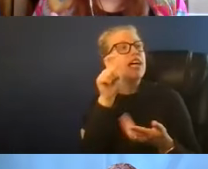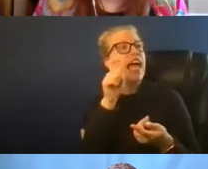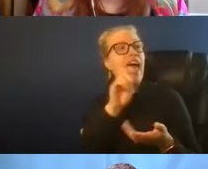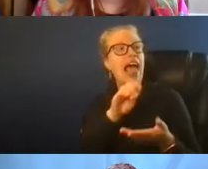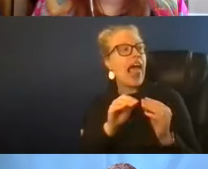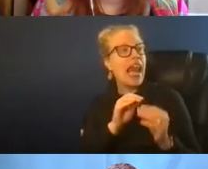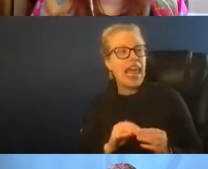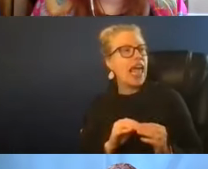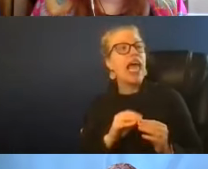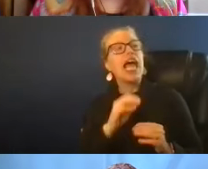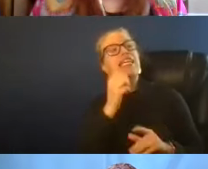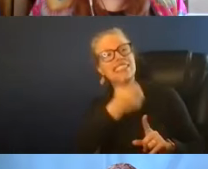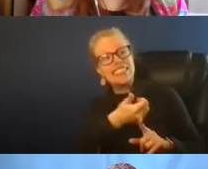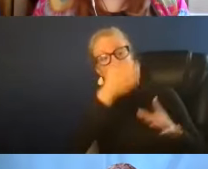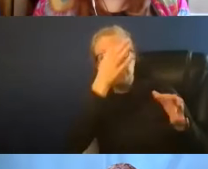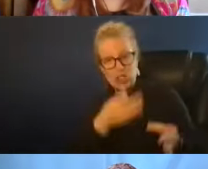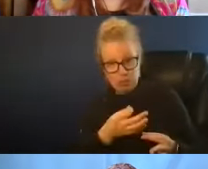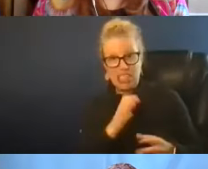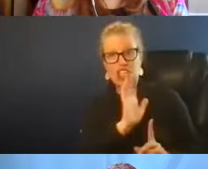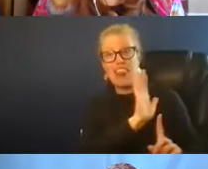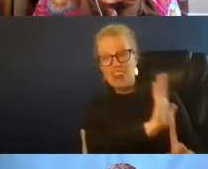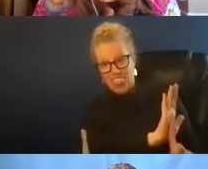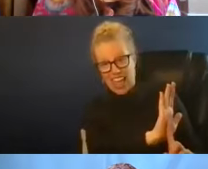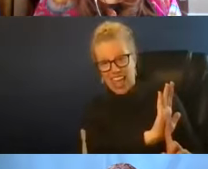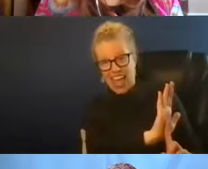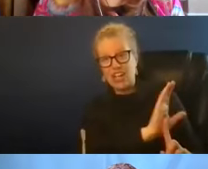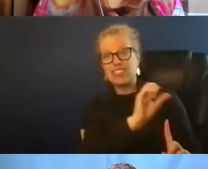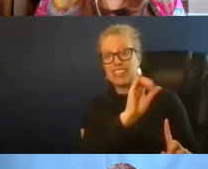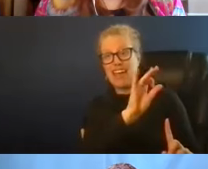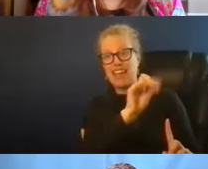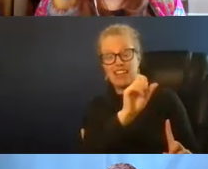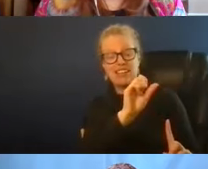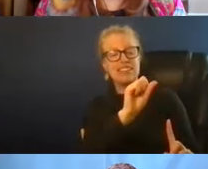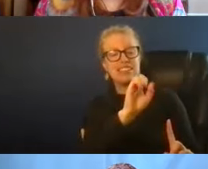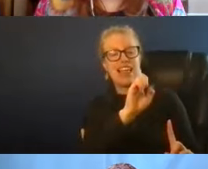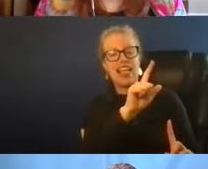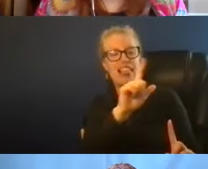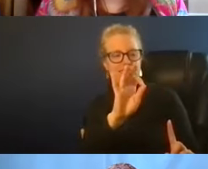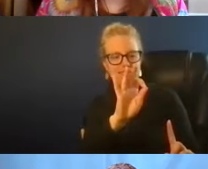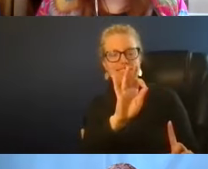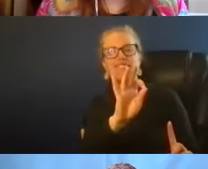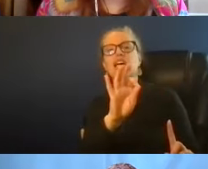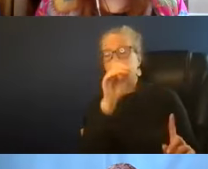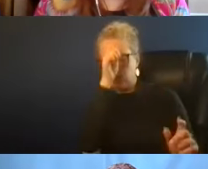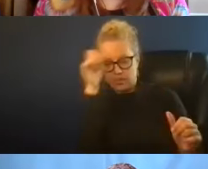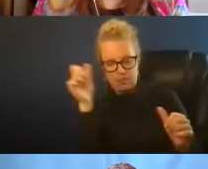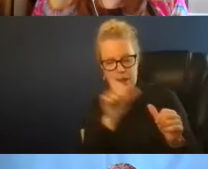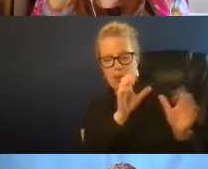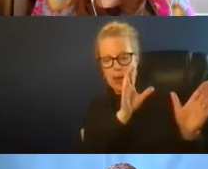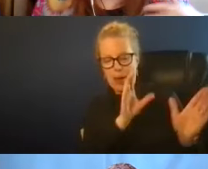on self-determination here. And so it's important to remember that when we're planning with